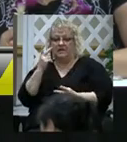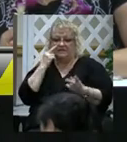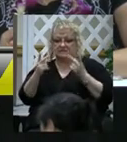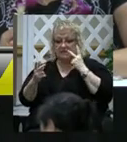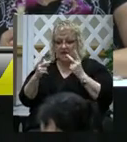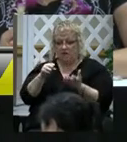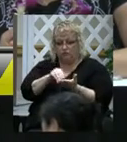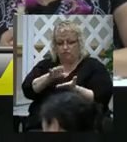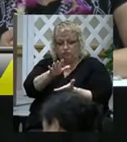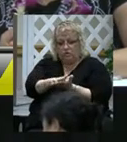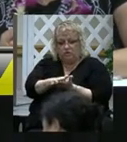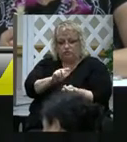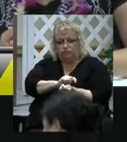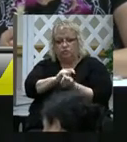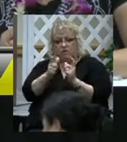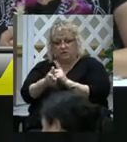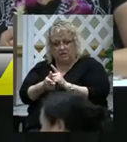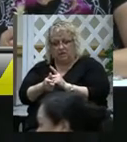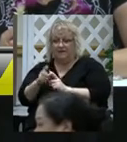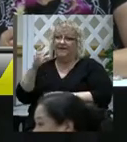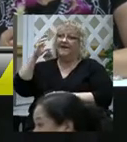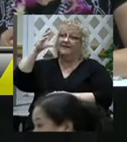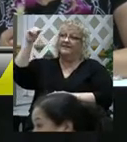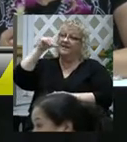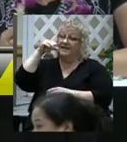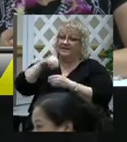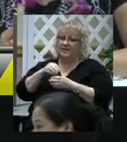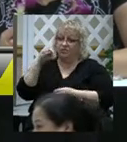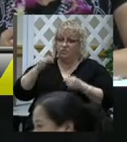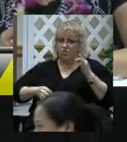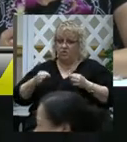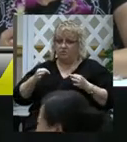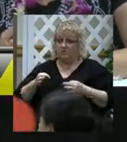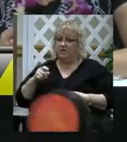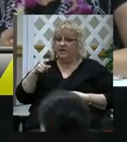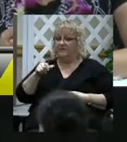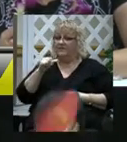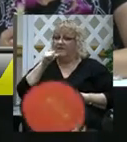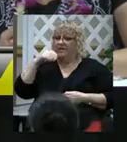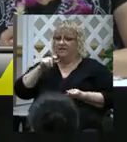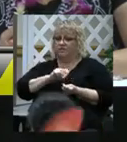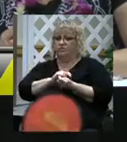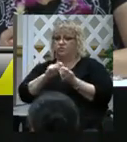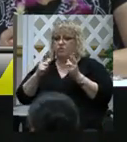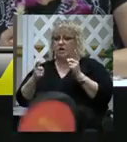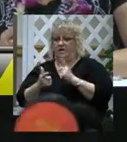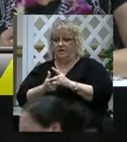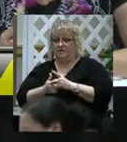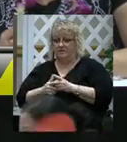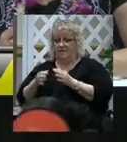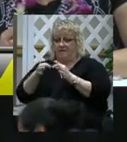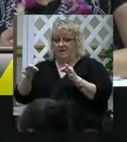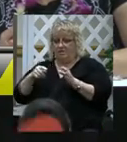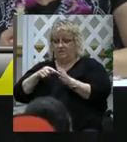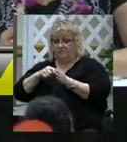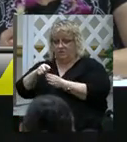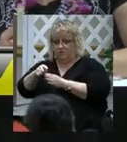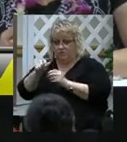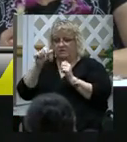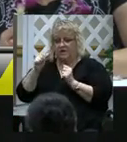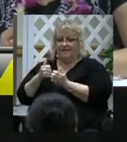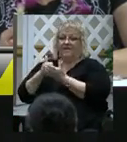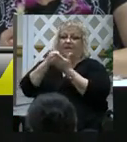of documents that are outside the courtroom, if they're not translated, then the language access specialist can help